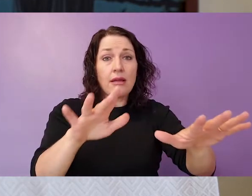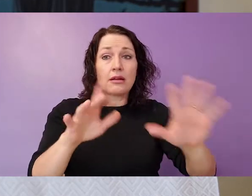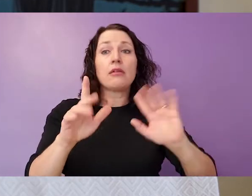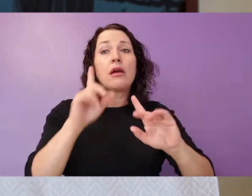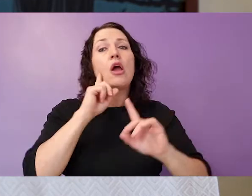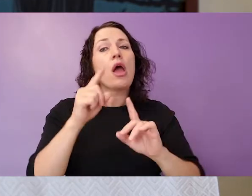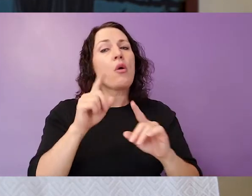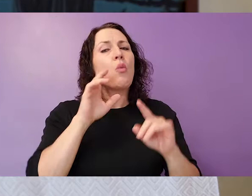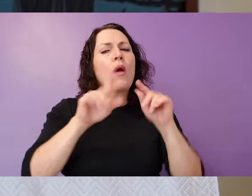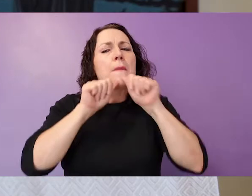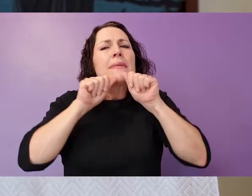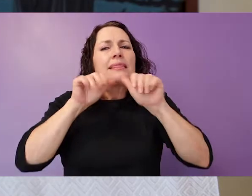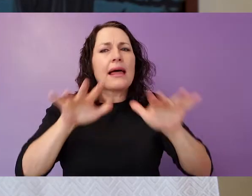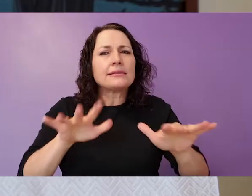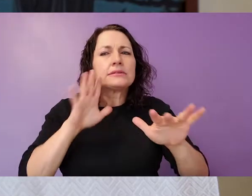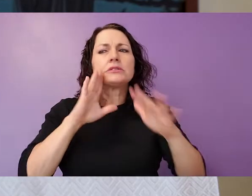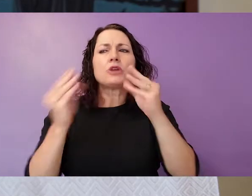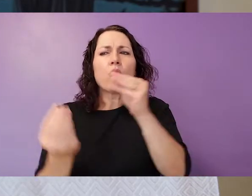unfruitfully.